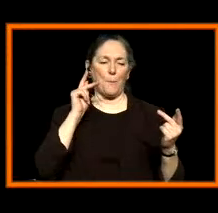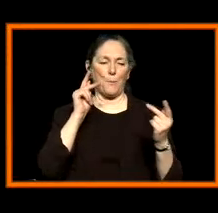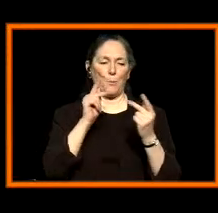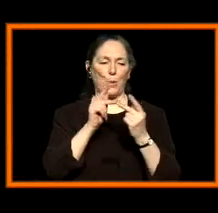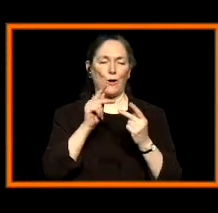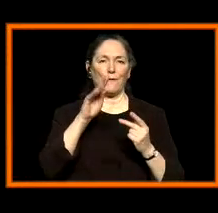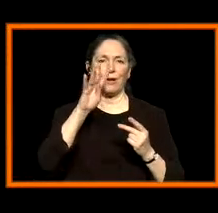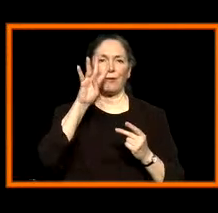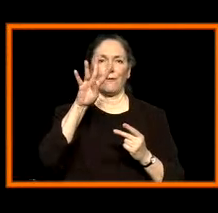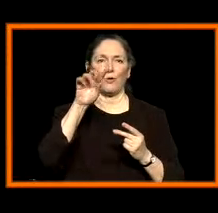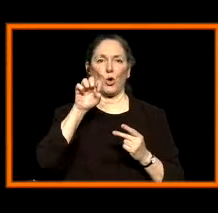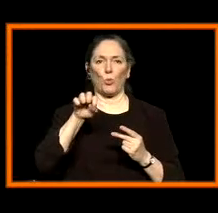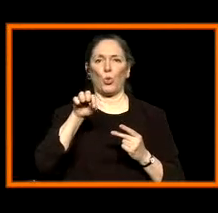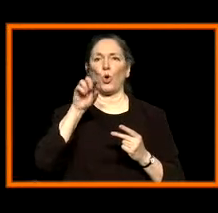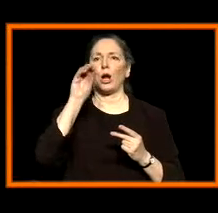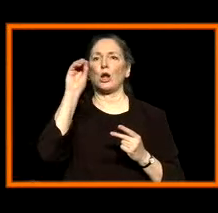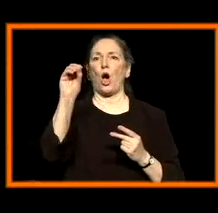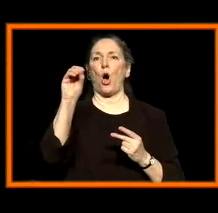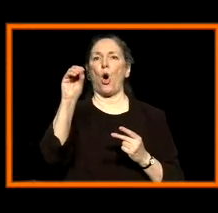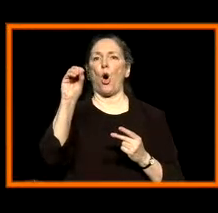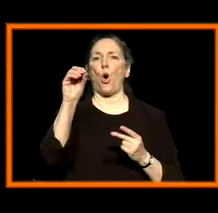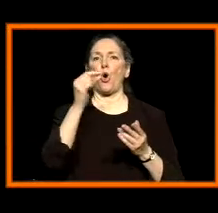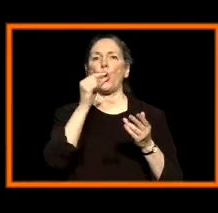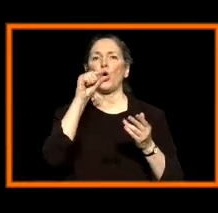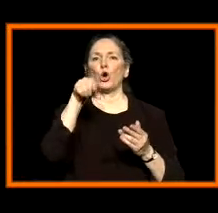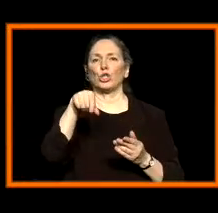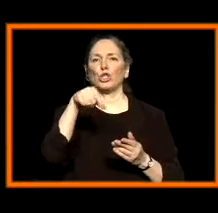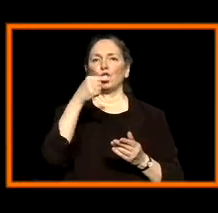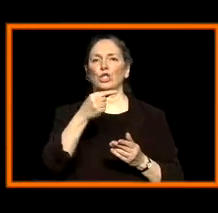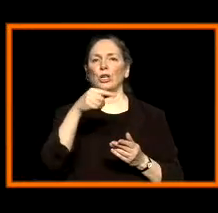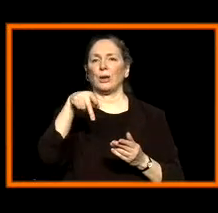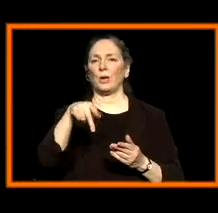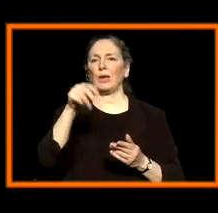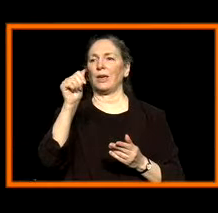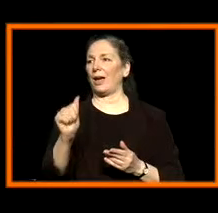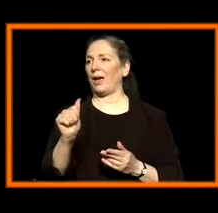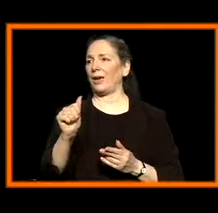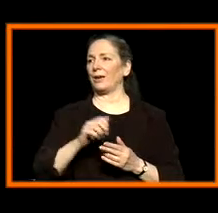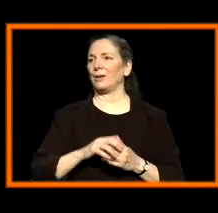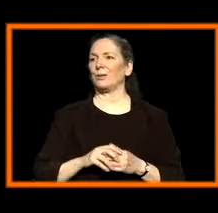perfect 4.0 grade point average.